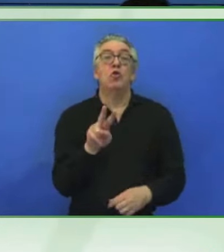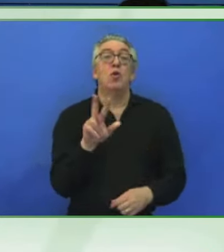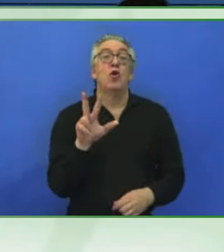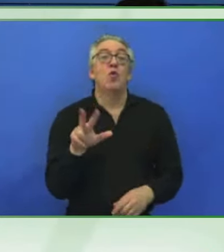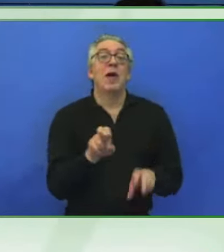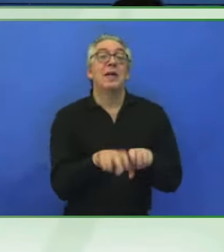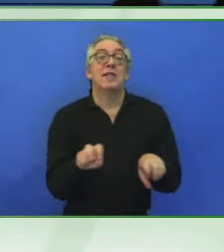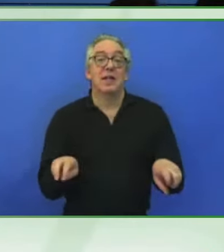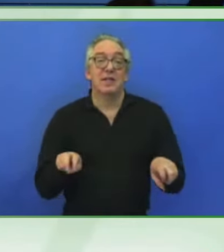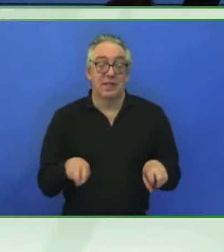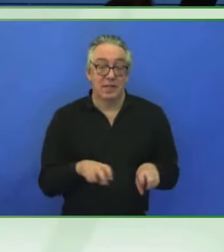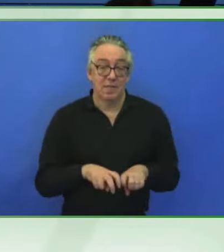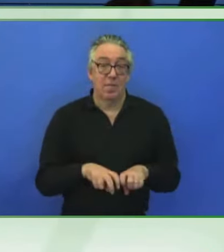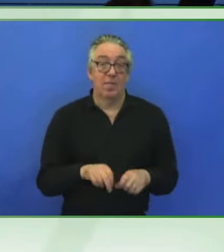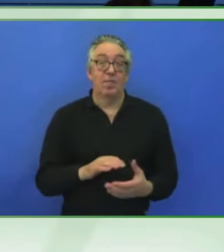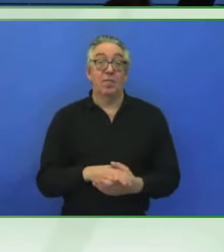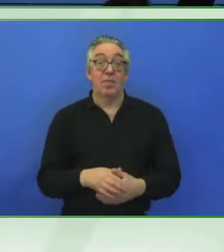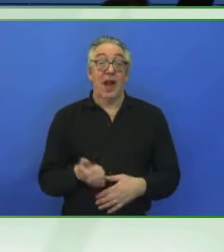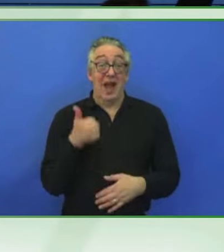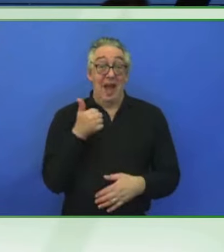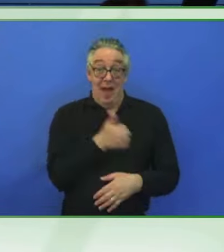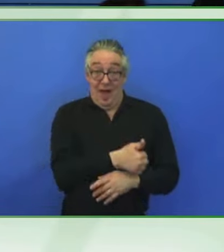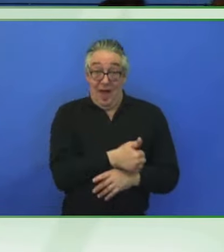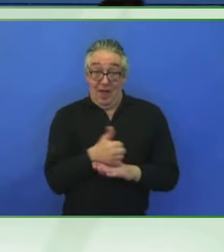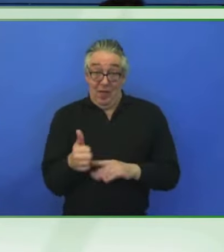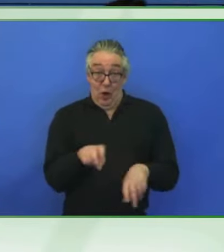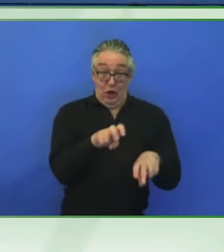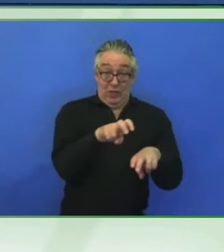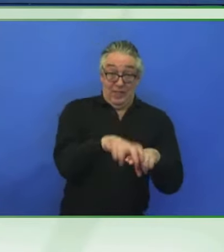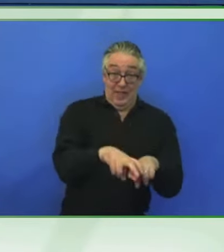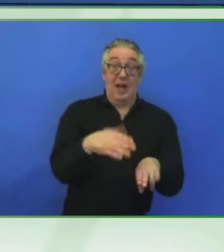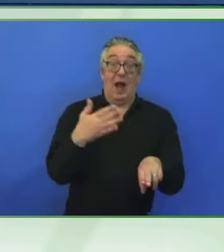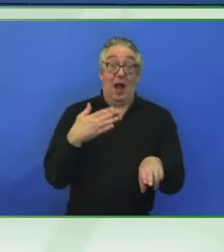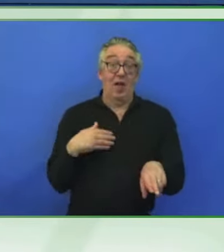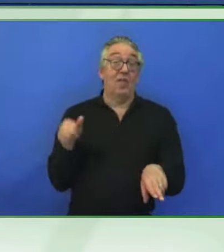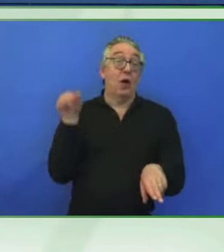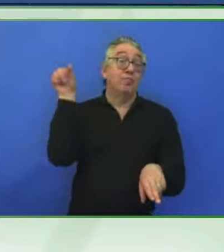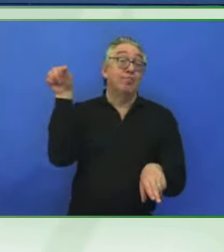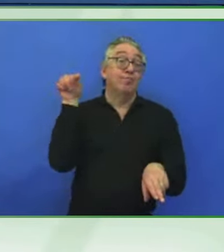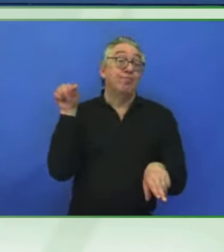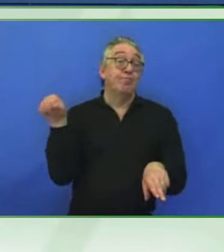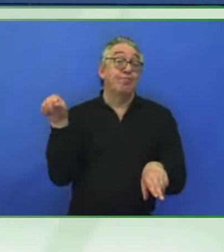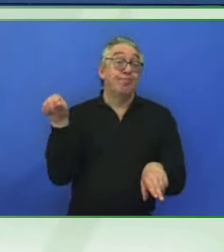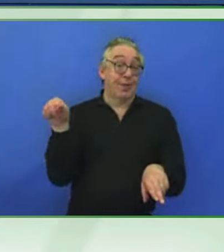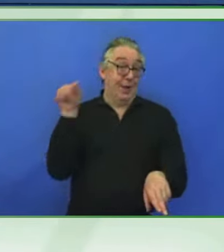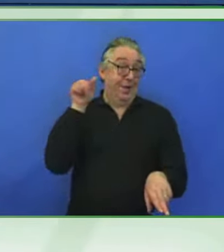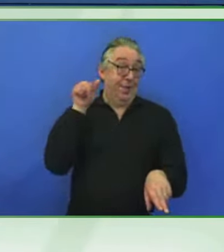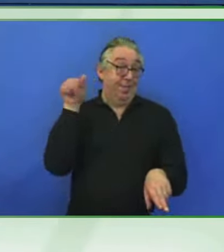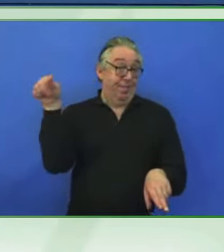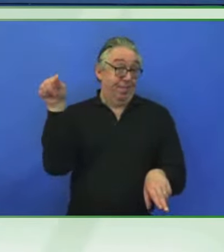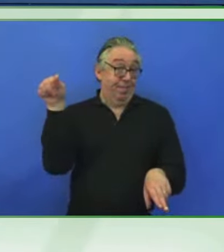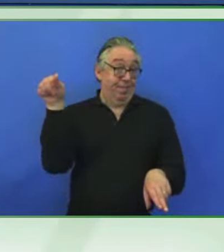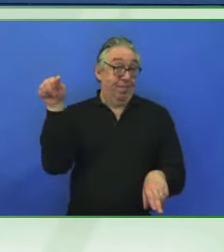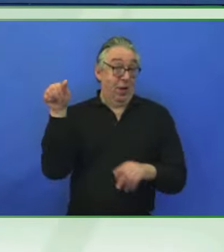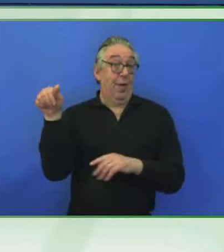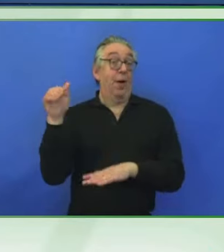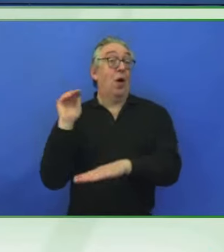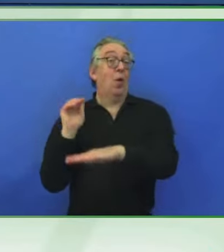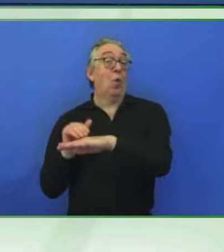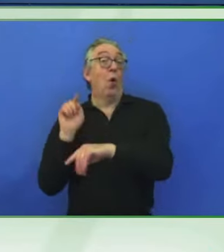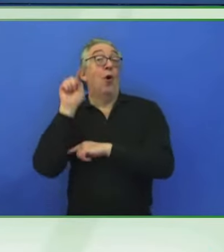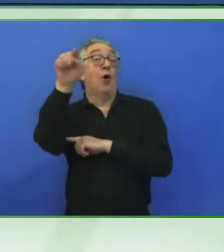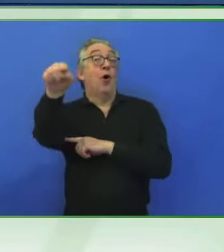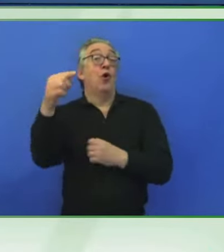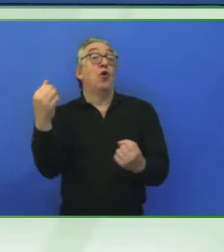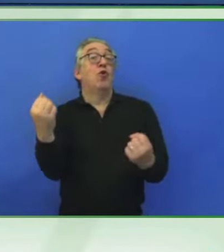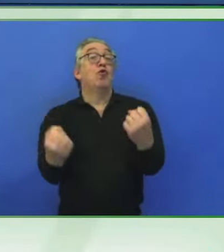buttons that will send a warning advice to the driver indicating that a person with reduced mobility will get